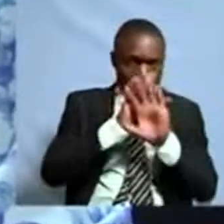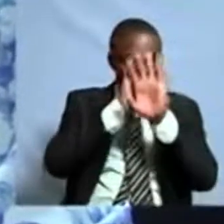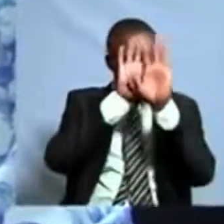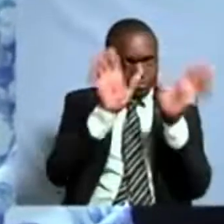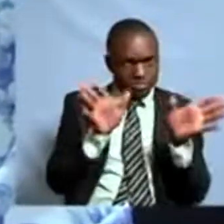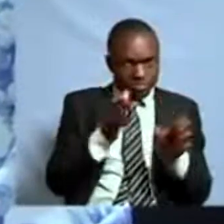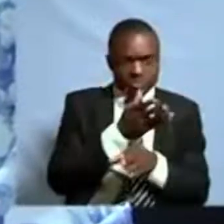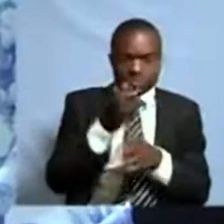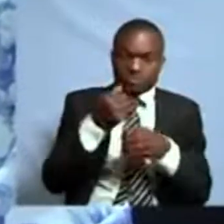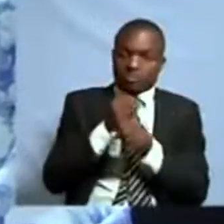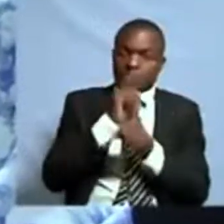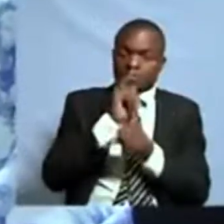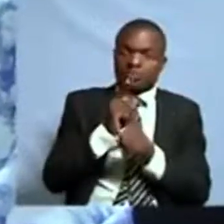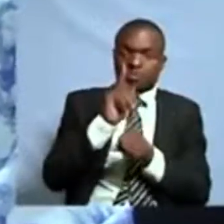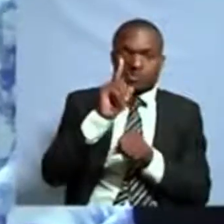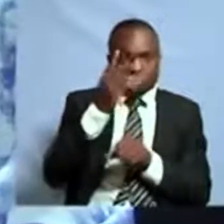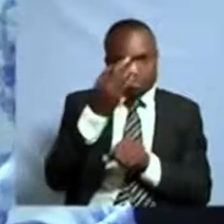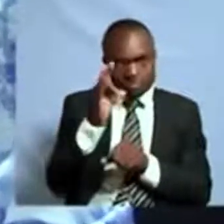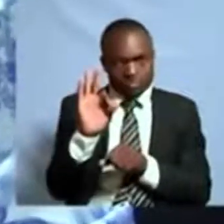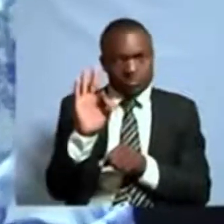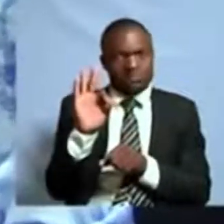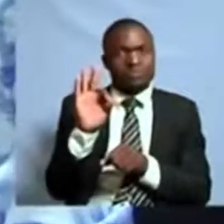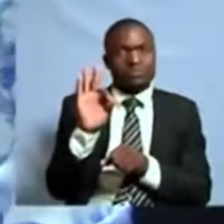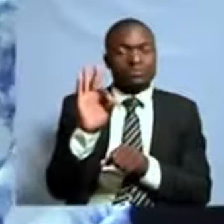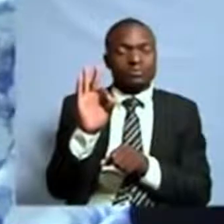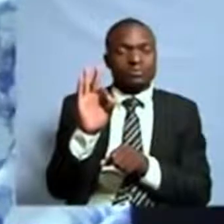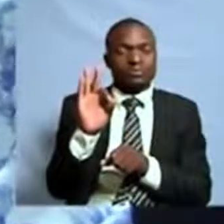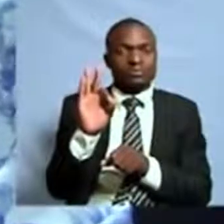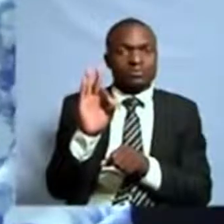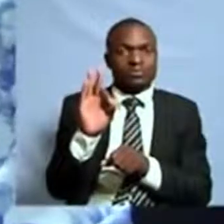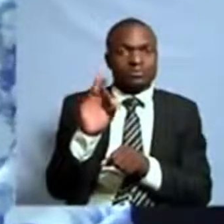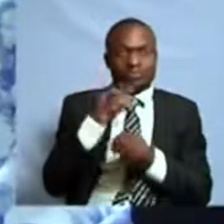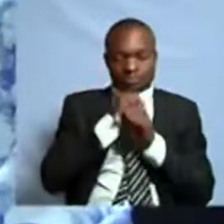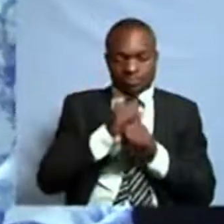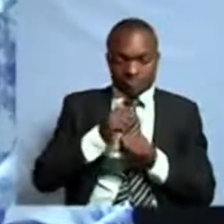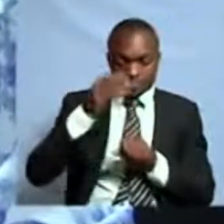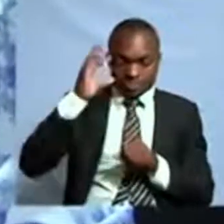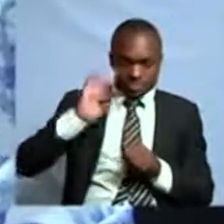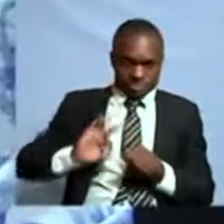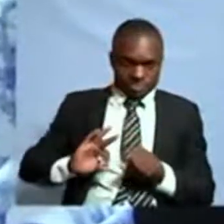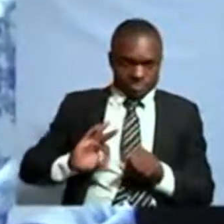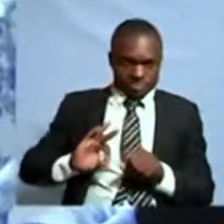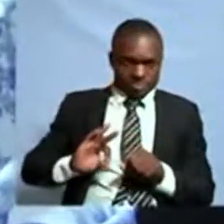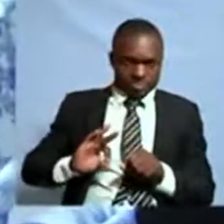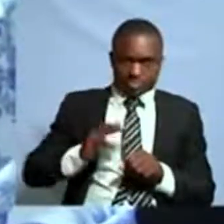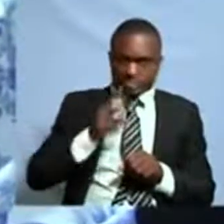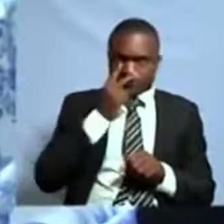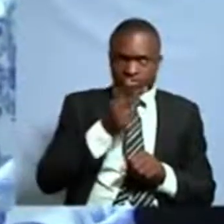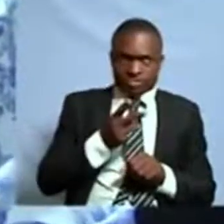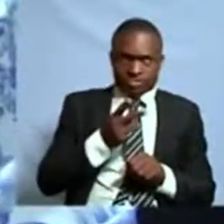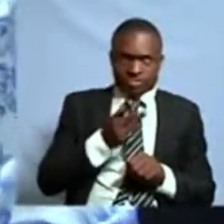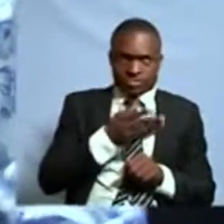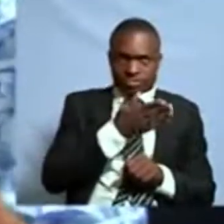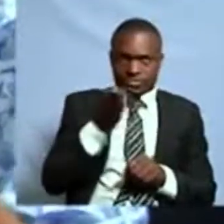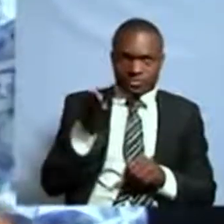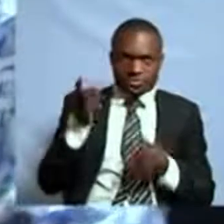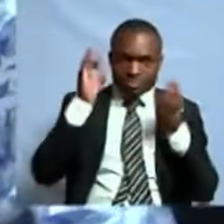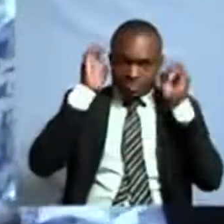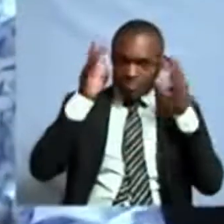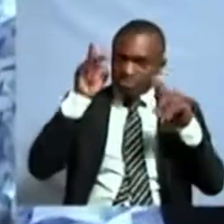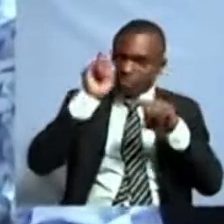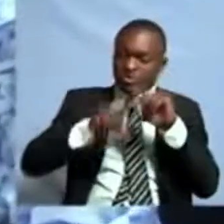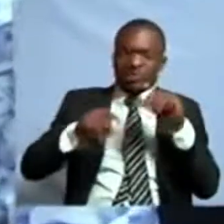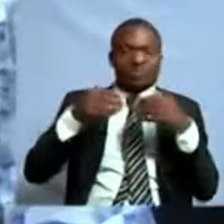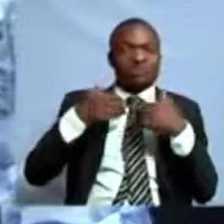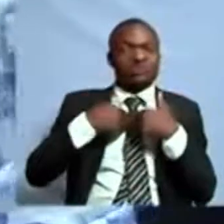that that is the one-off or the age benefit. Otherwise, it ends up looking like there's a risk you might not have your pension at